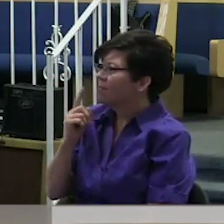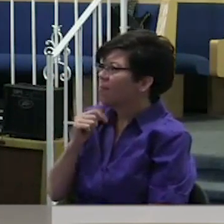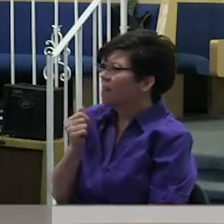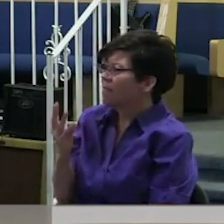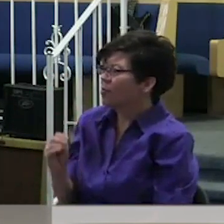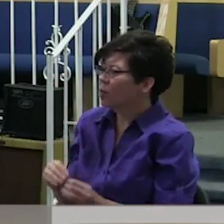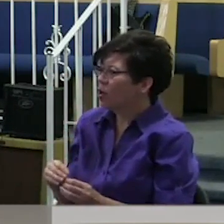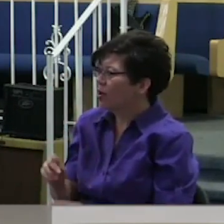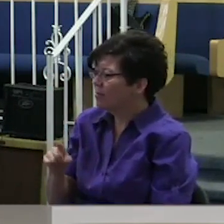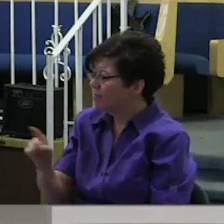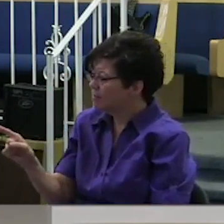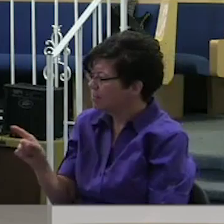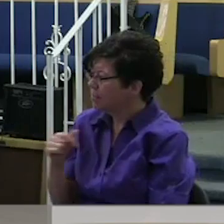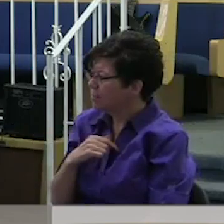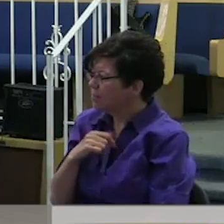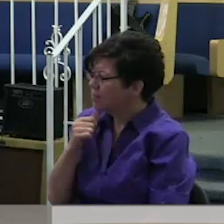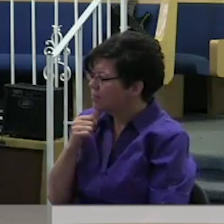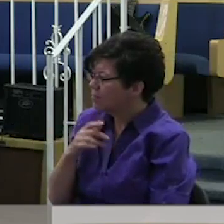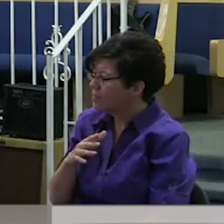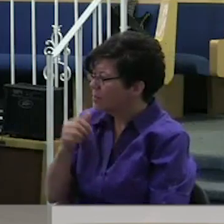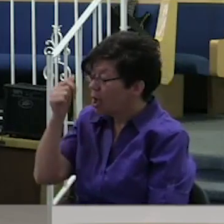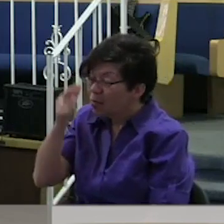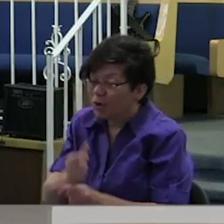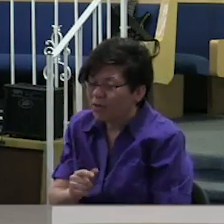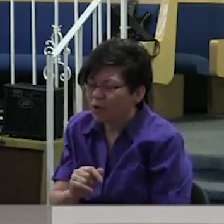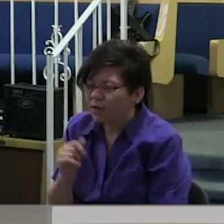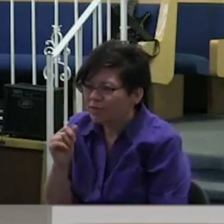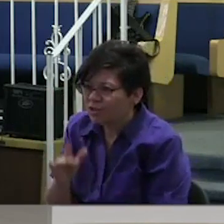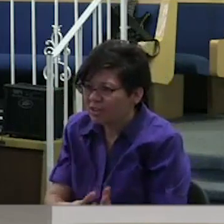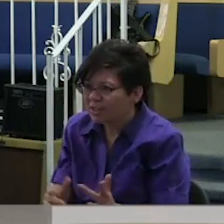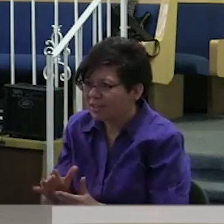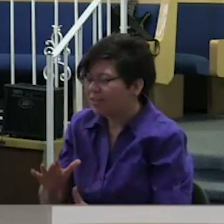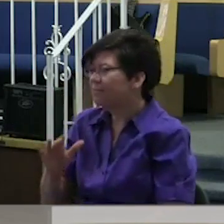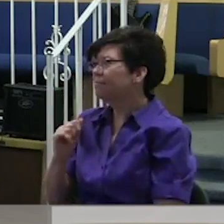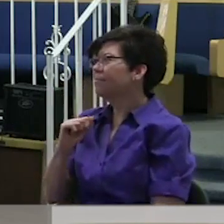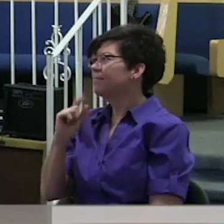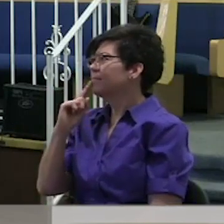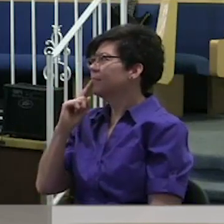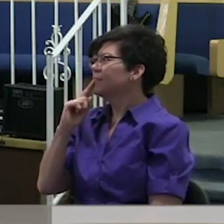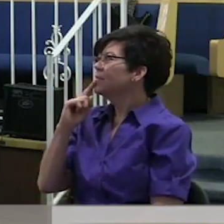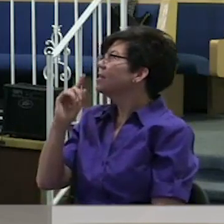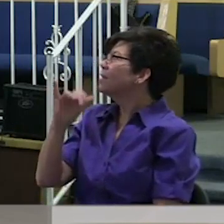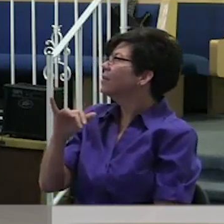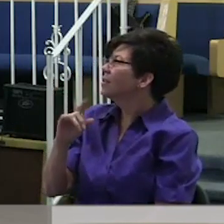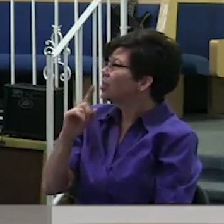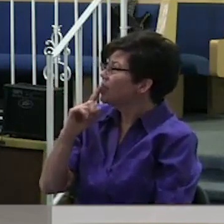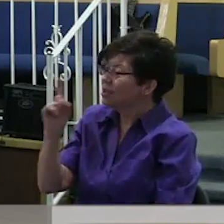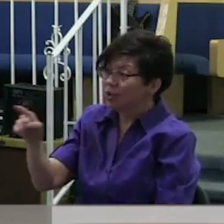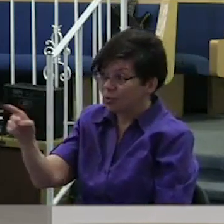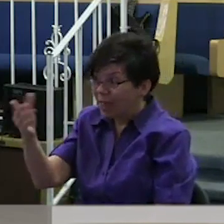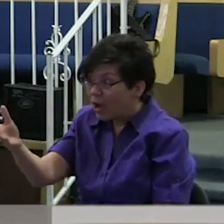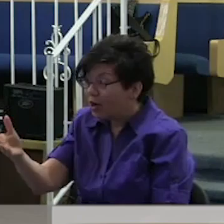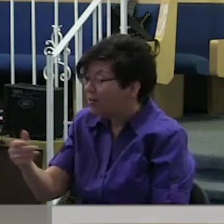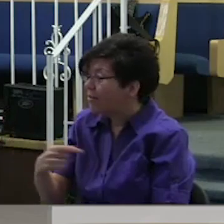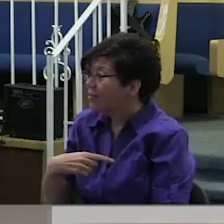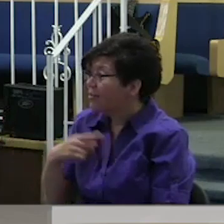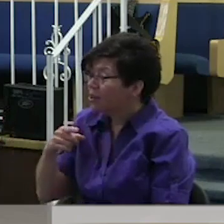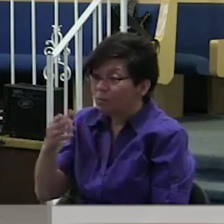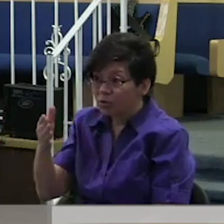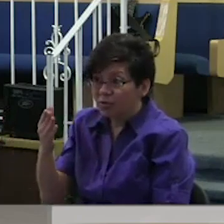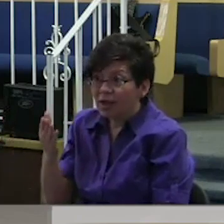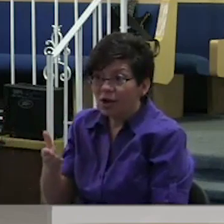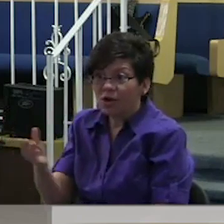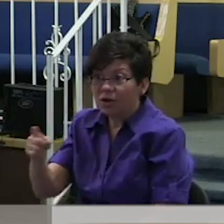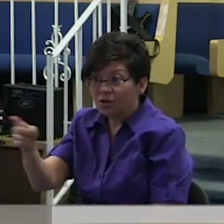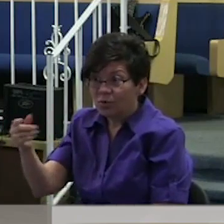more. There was the brothers of Jesus. Oh, bless the name of Jesus. Oh, were you there? Were you there,